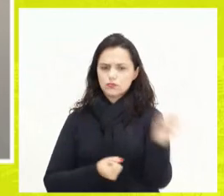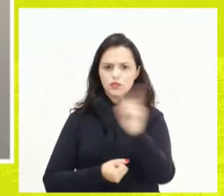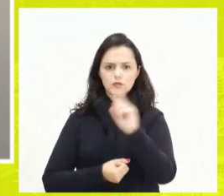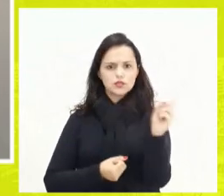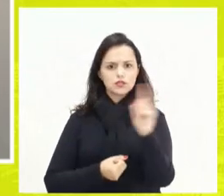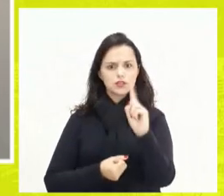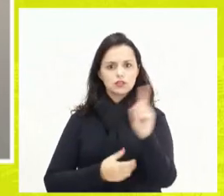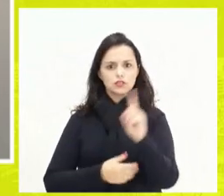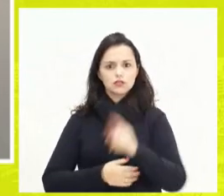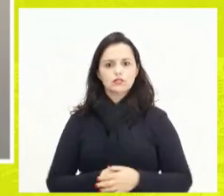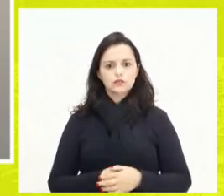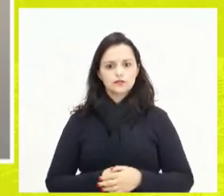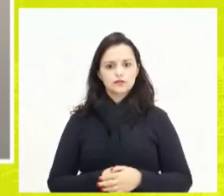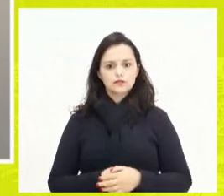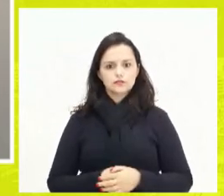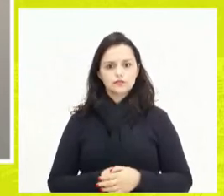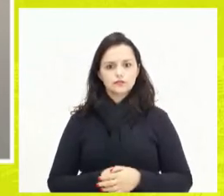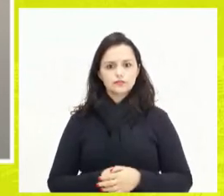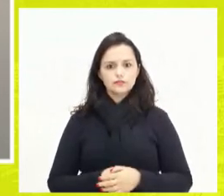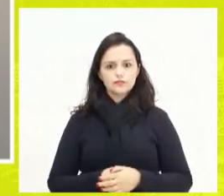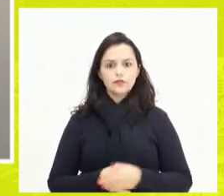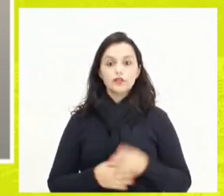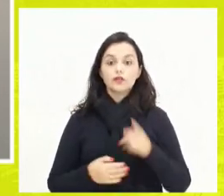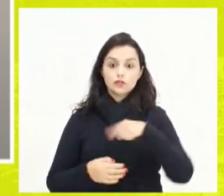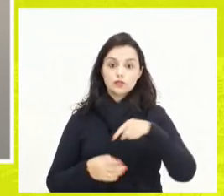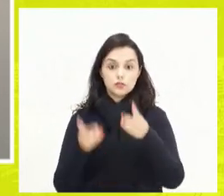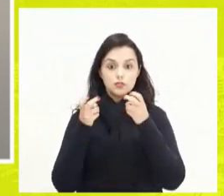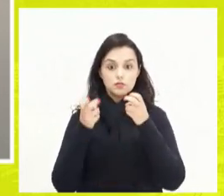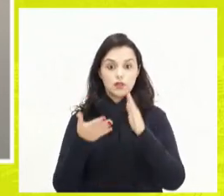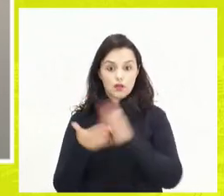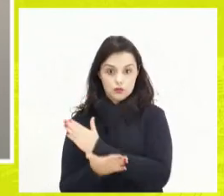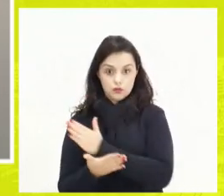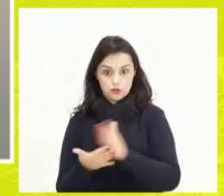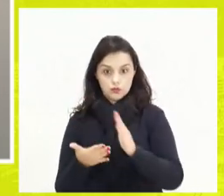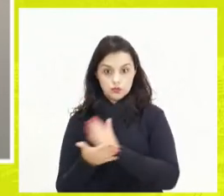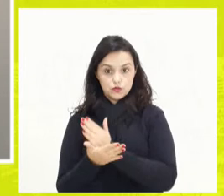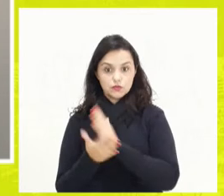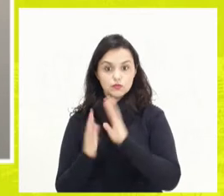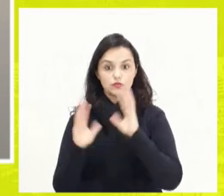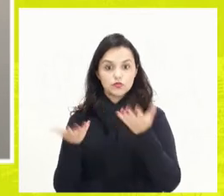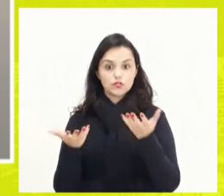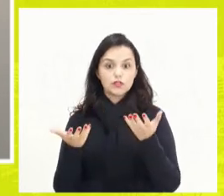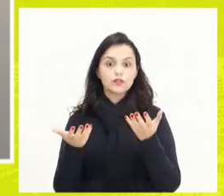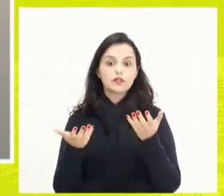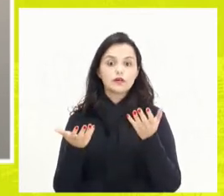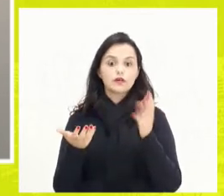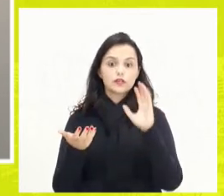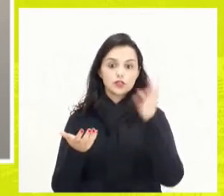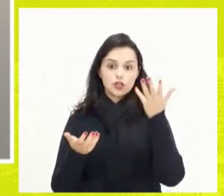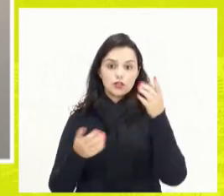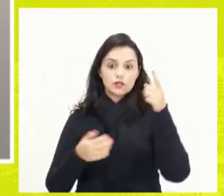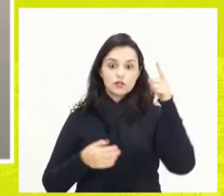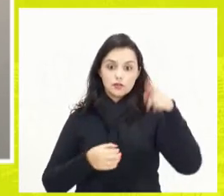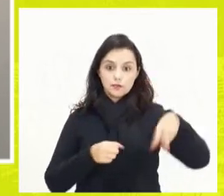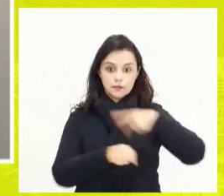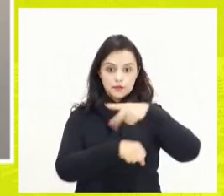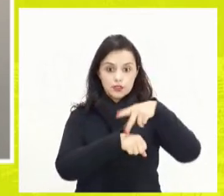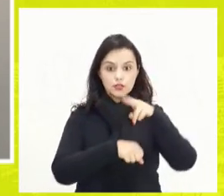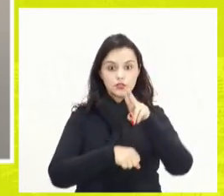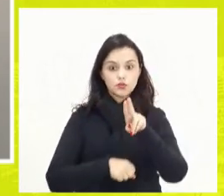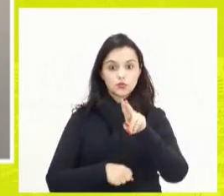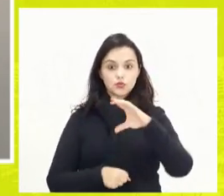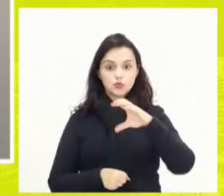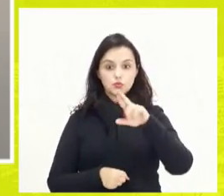know the passions that they are usually subjected to we see in cases like the